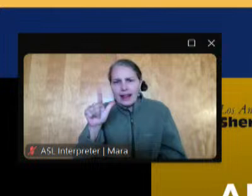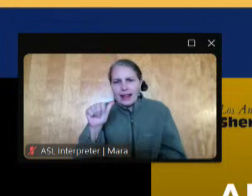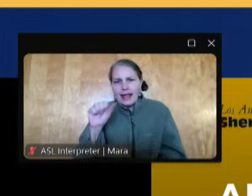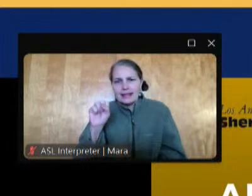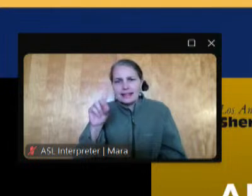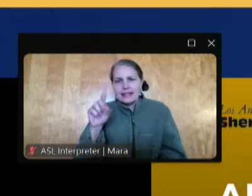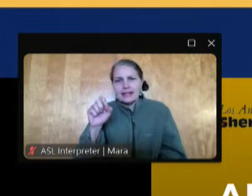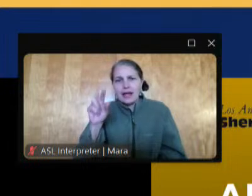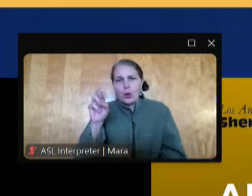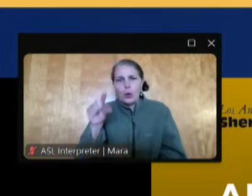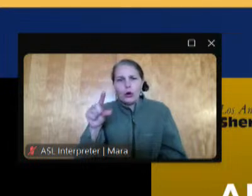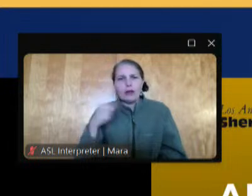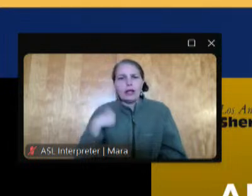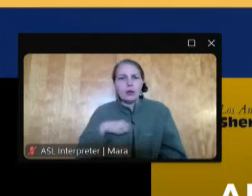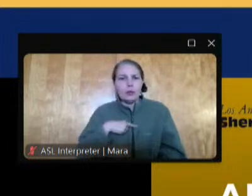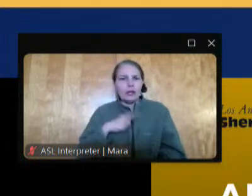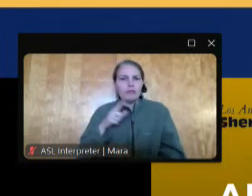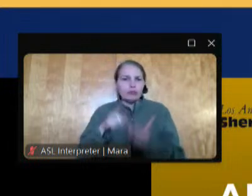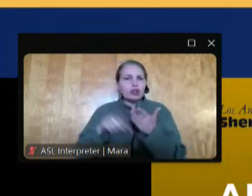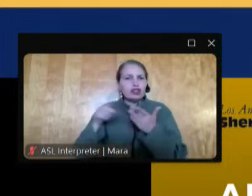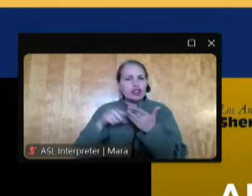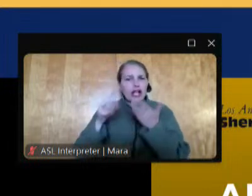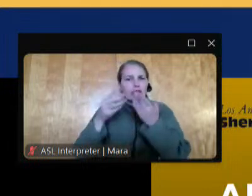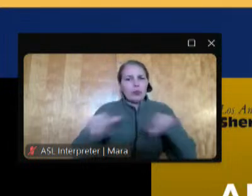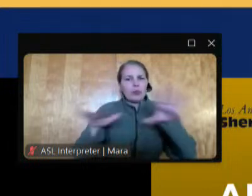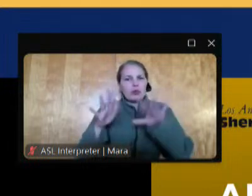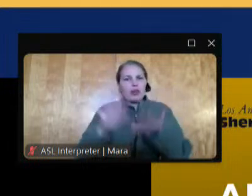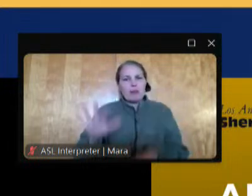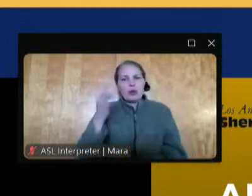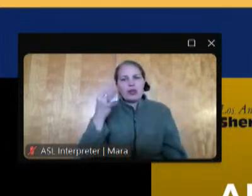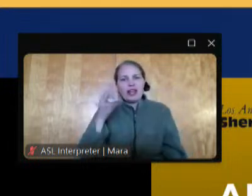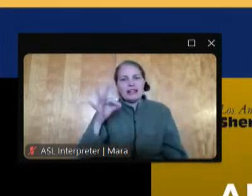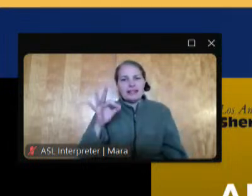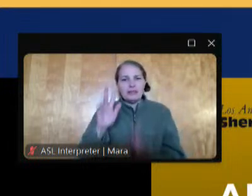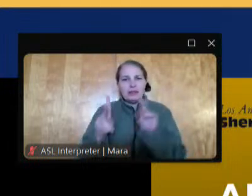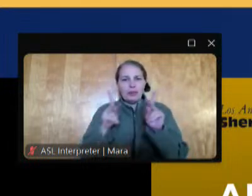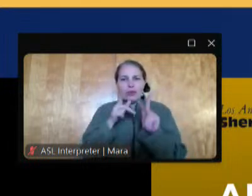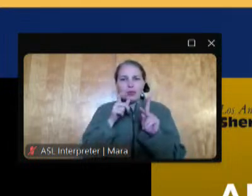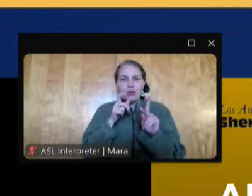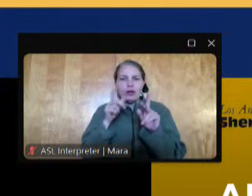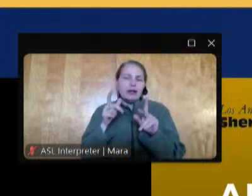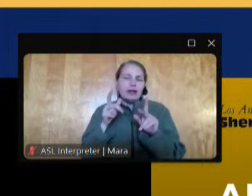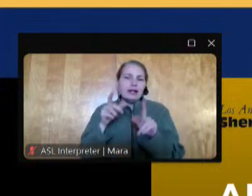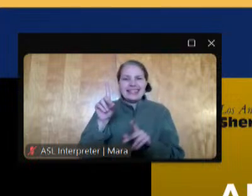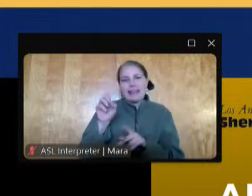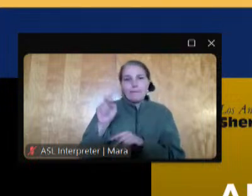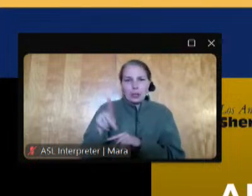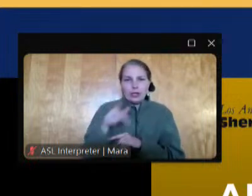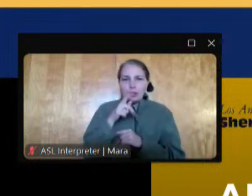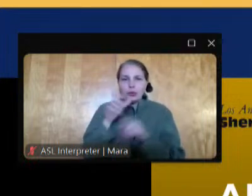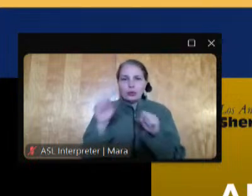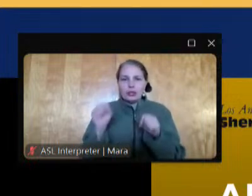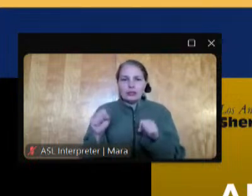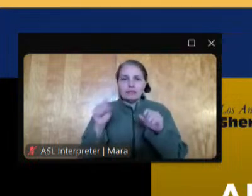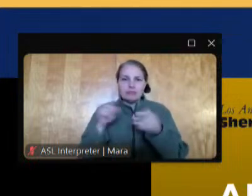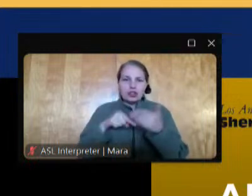our PM shift, and we send those deputies out to check the homes that are on the home check program, as well as conduct proactive